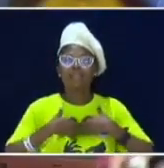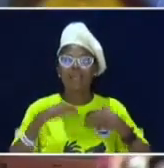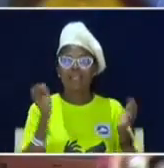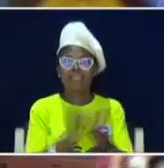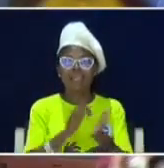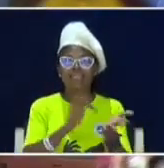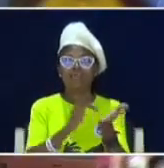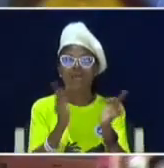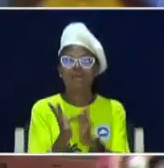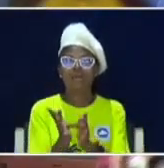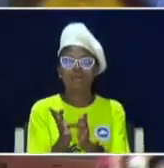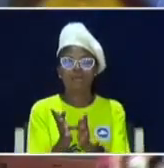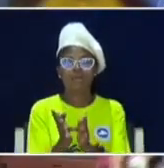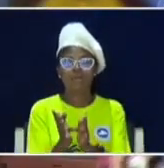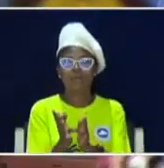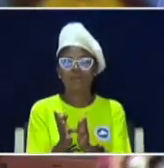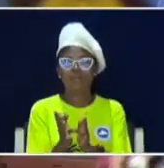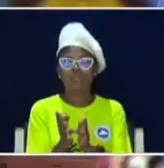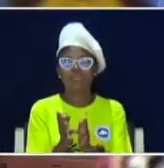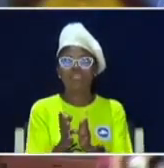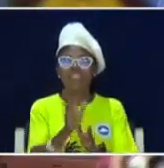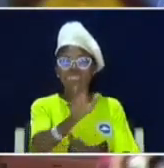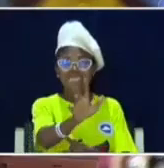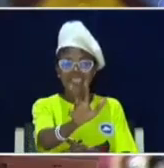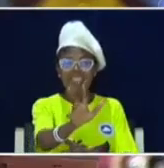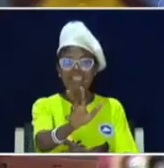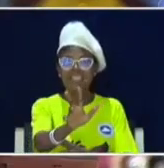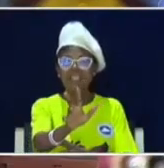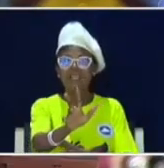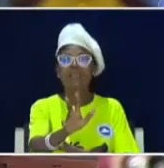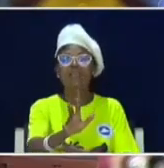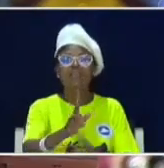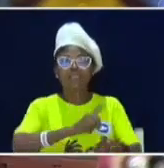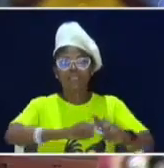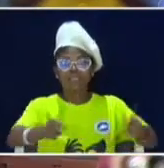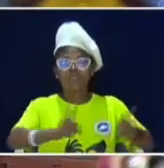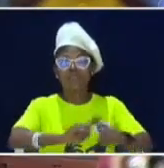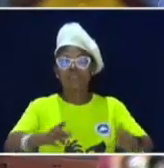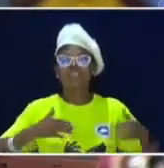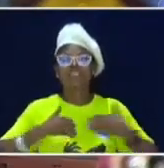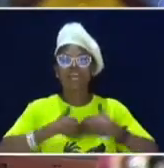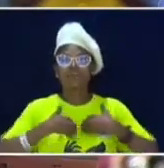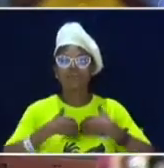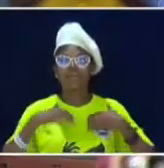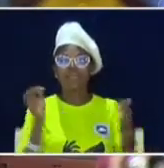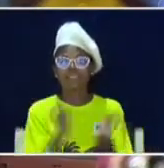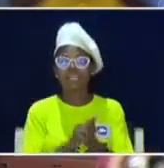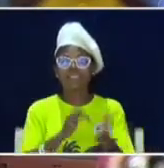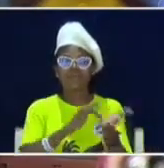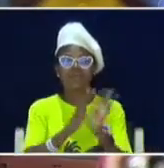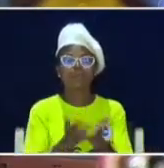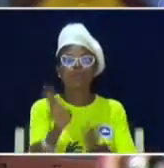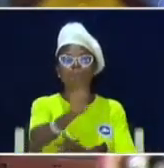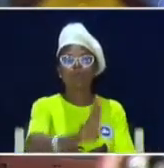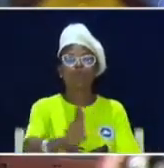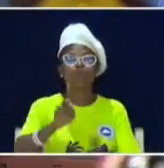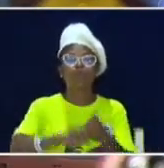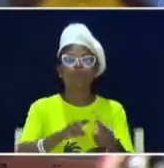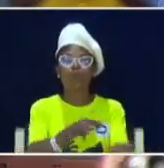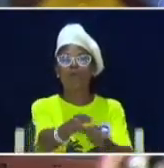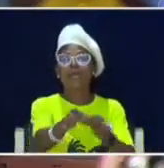scriptures, three striking animals that scriptures mostly use to express